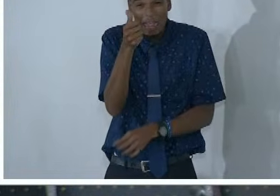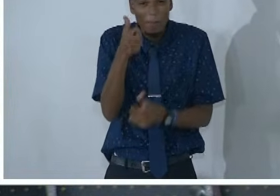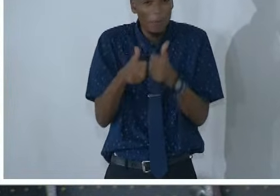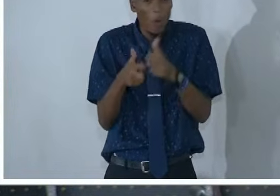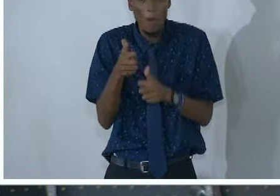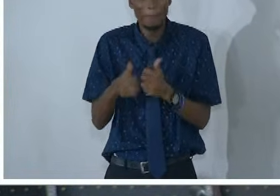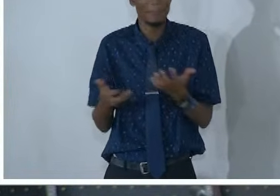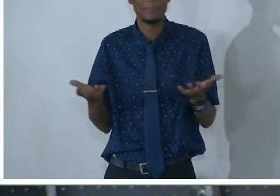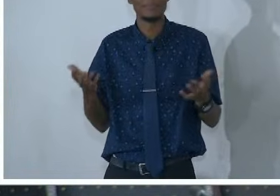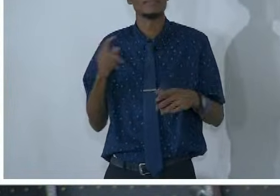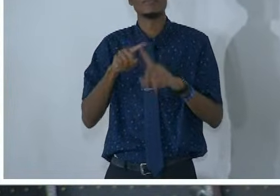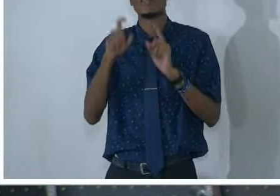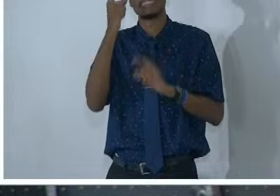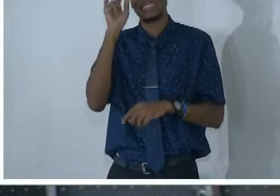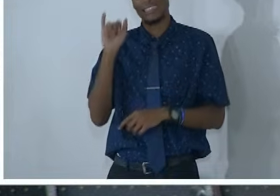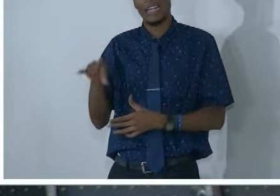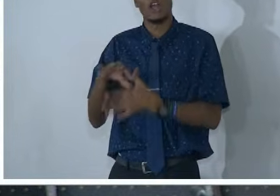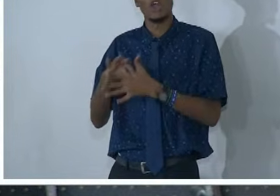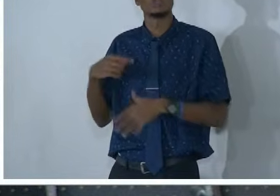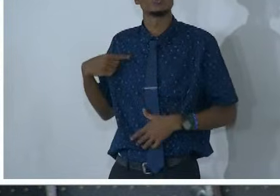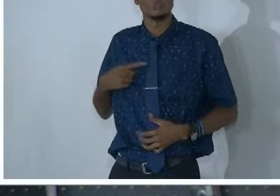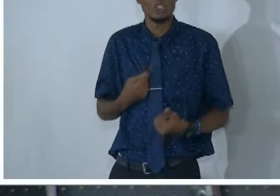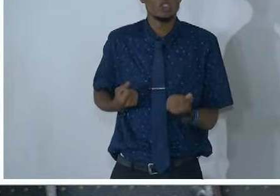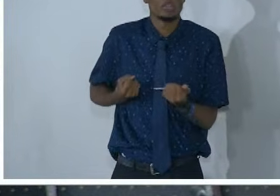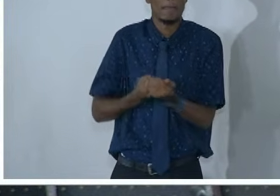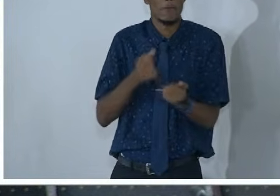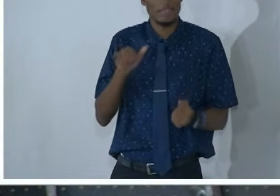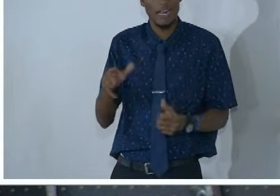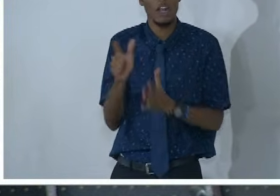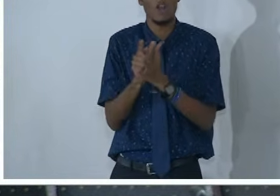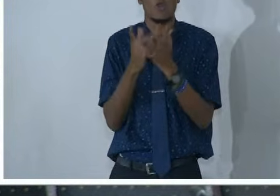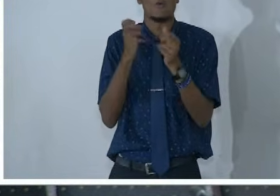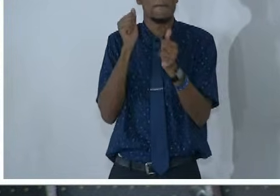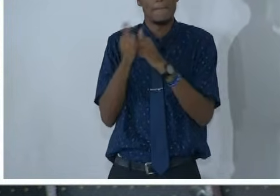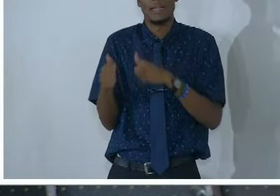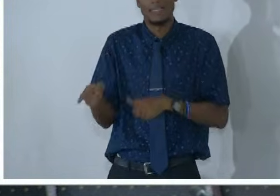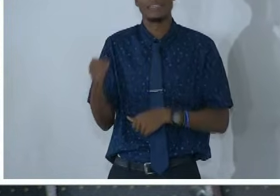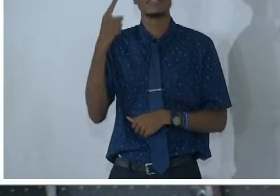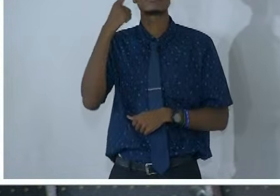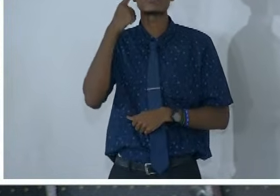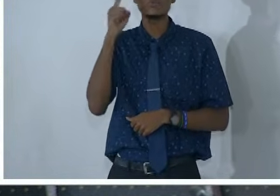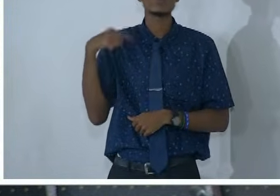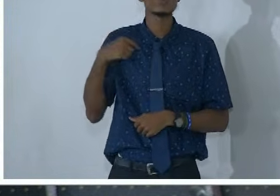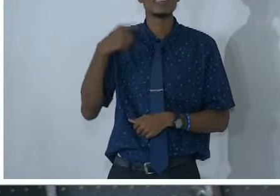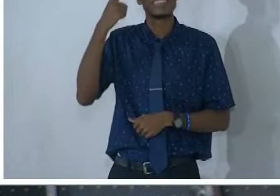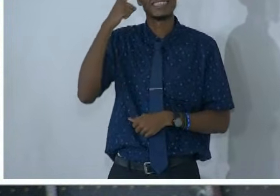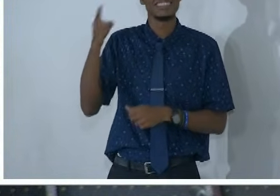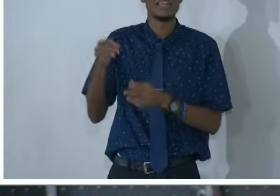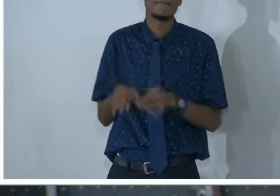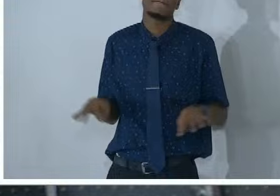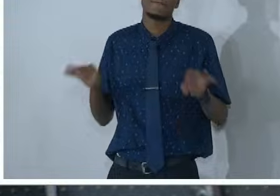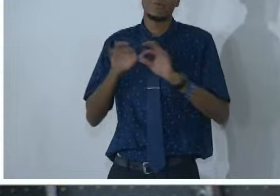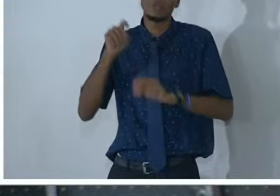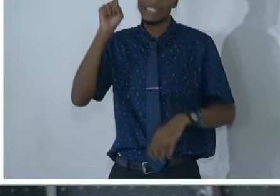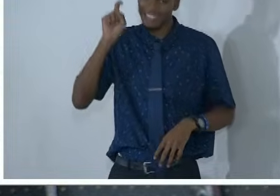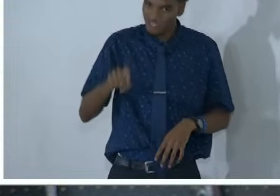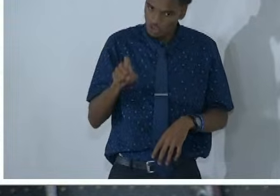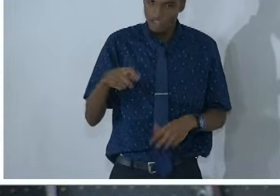Madam Speaker, that we support the bill and think it is important and indeed should have